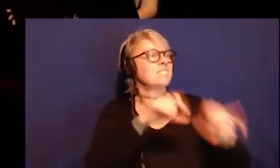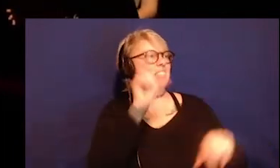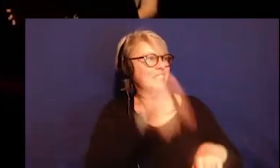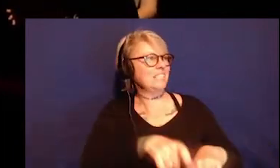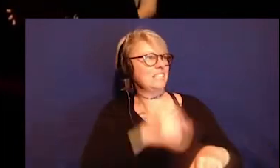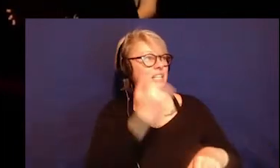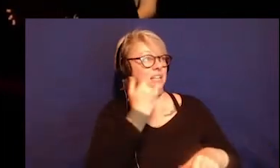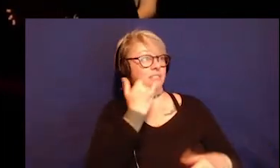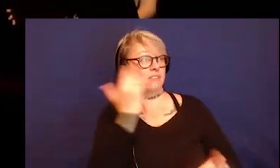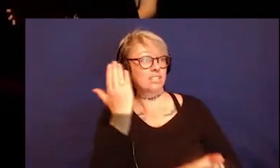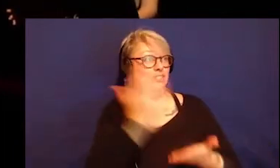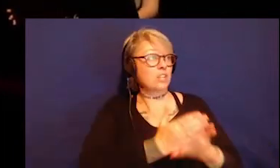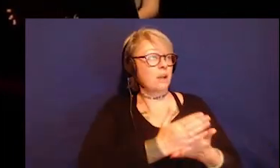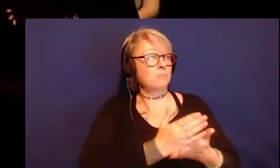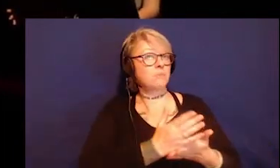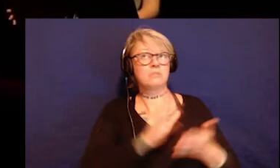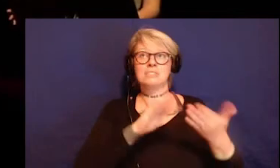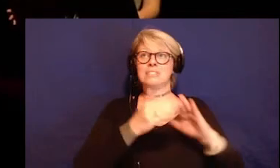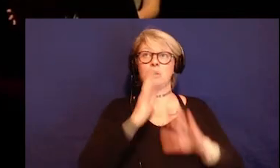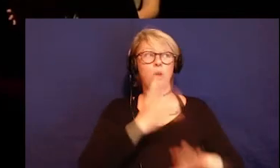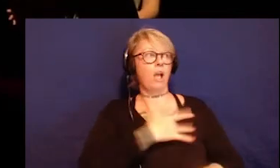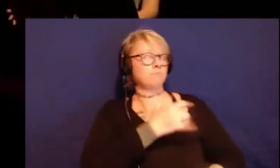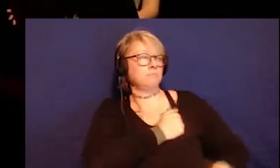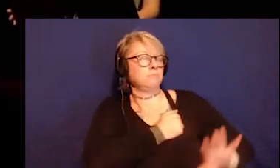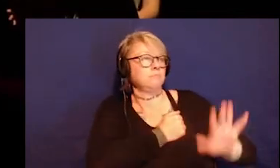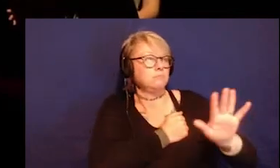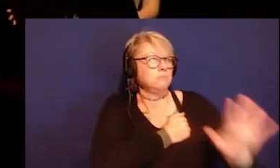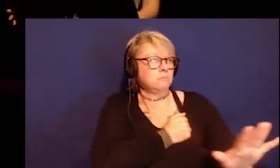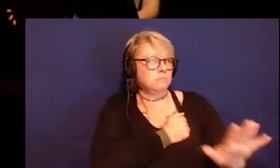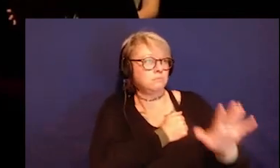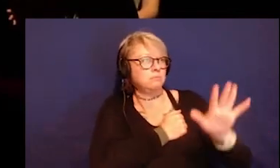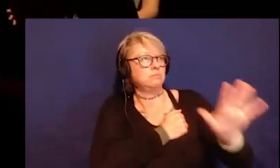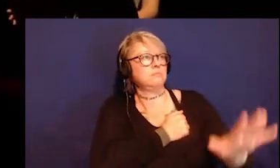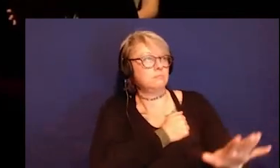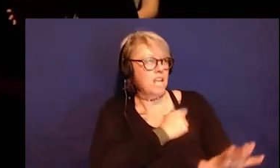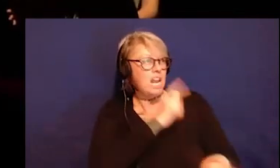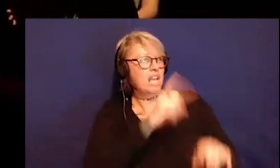I did, the city would have a heart attack and I wouldn't be able to see you.